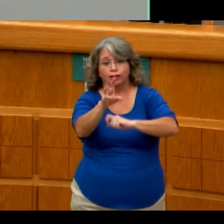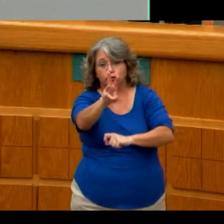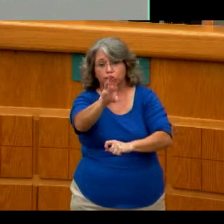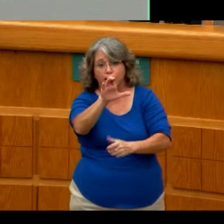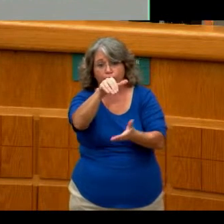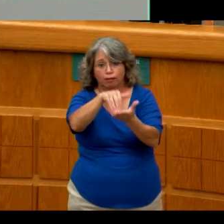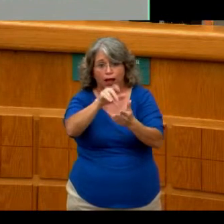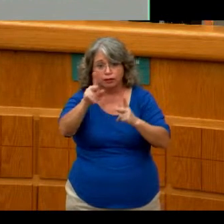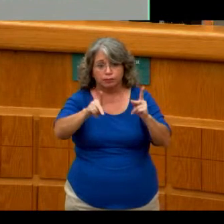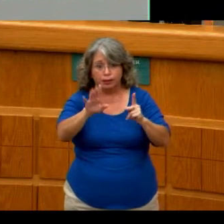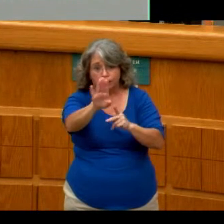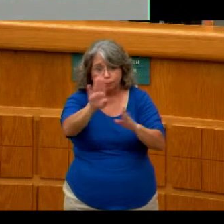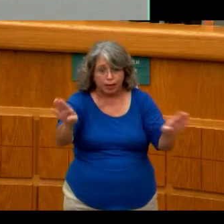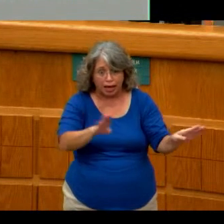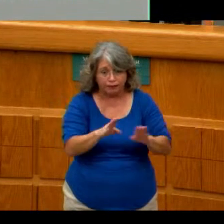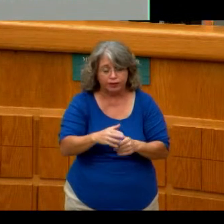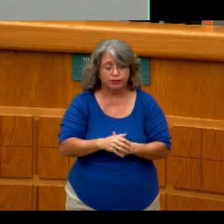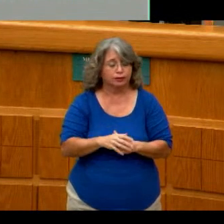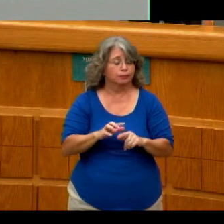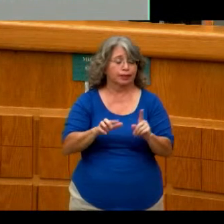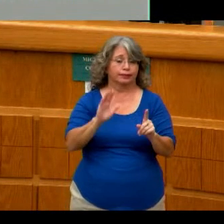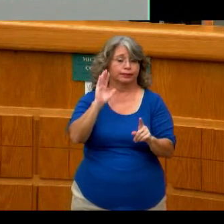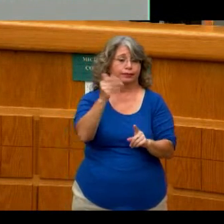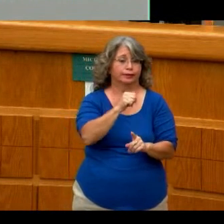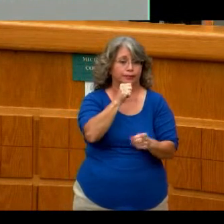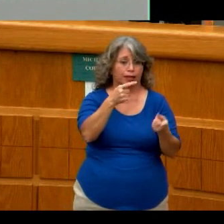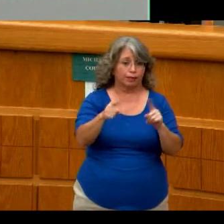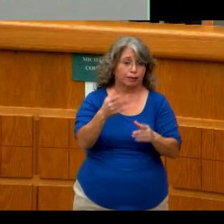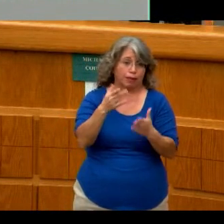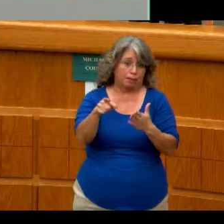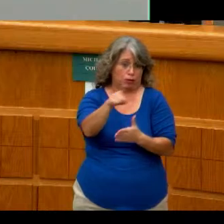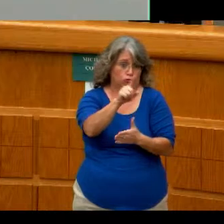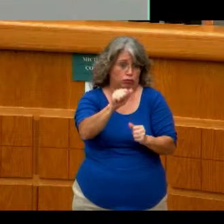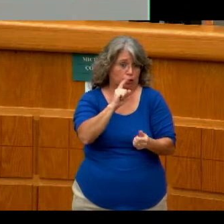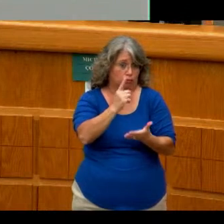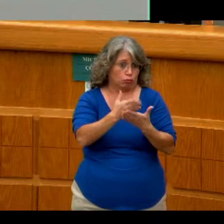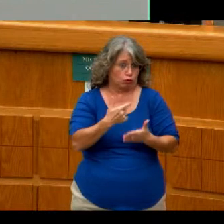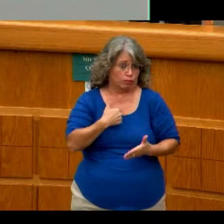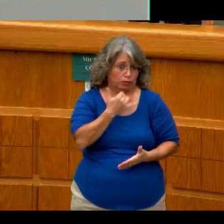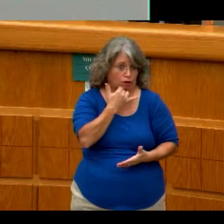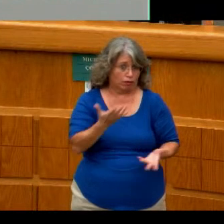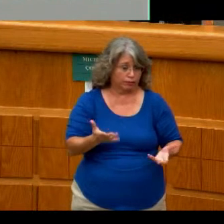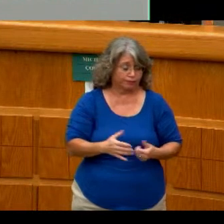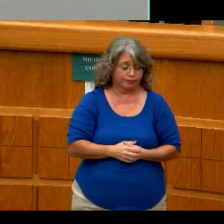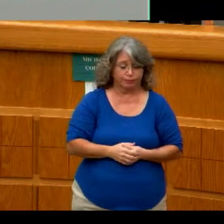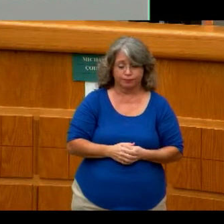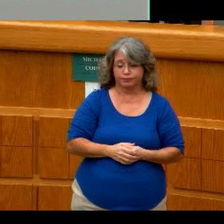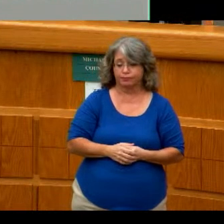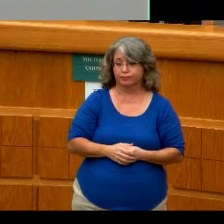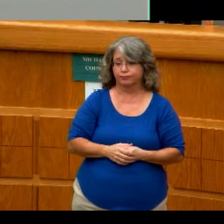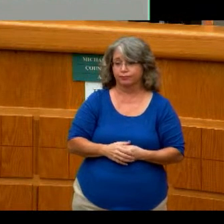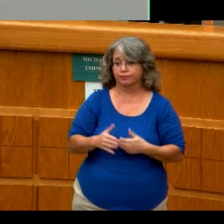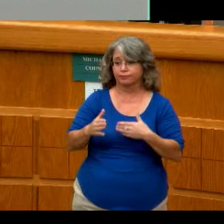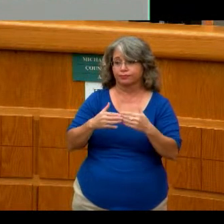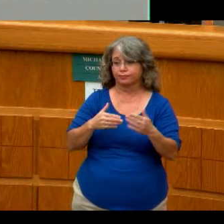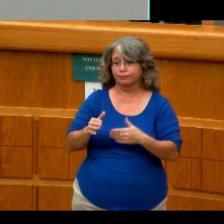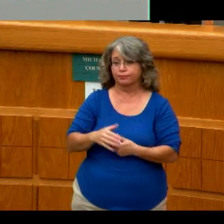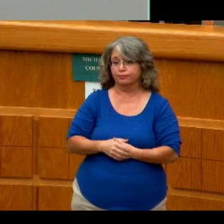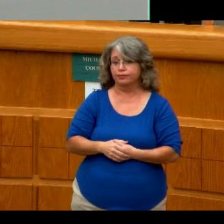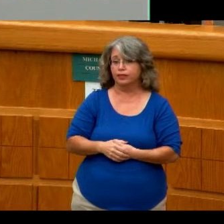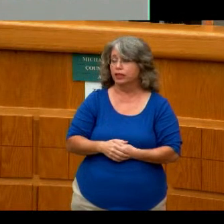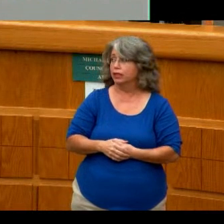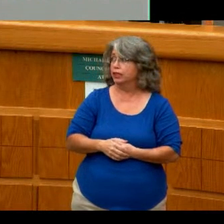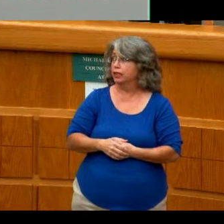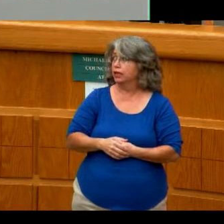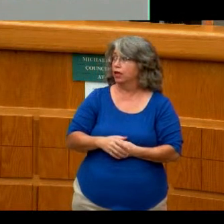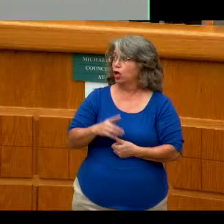I want to believe that I can change the way that 600,000 people are going to behave. But I don't know if that's going to happen. Maybe you guys can prove me